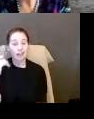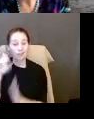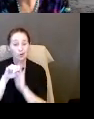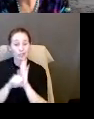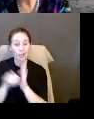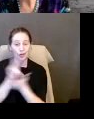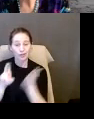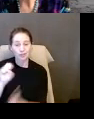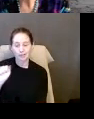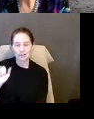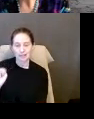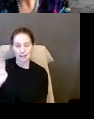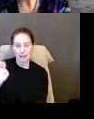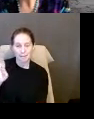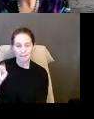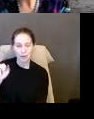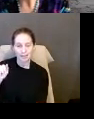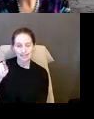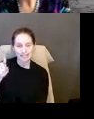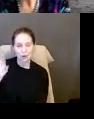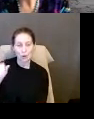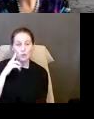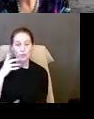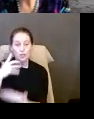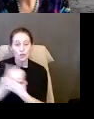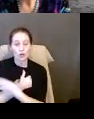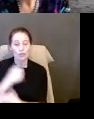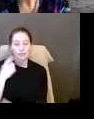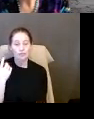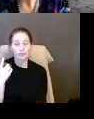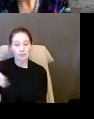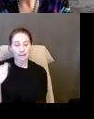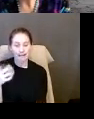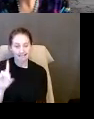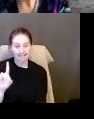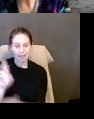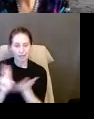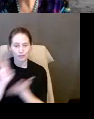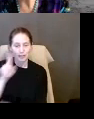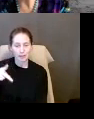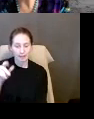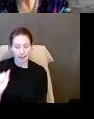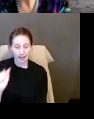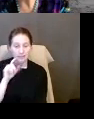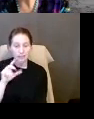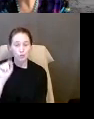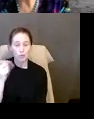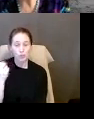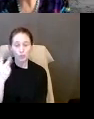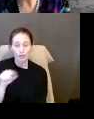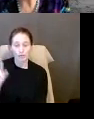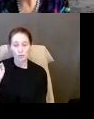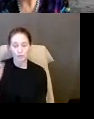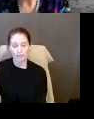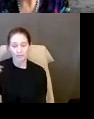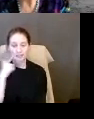San Bernardino. She earned her doctorate at the University of Pennsylvania, and from 2012 to 2015, she was a Coatsen